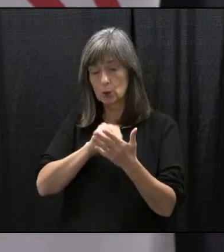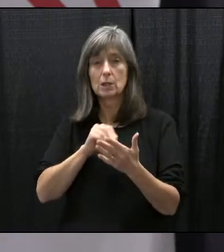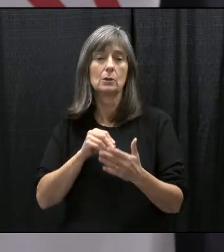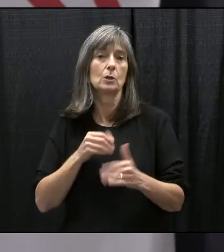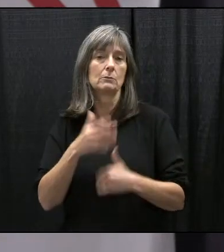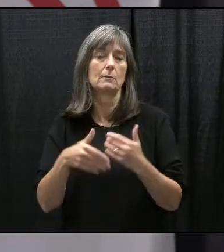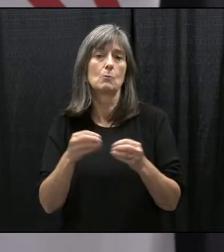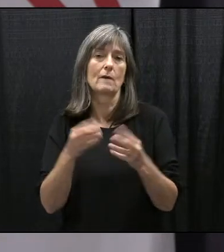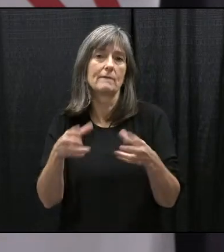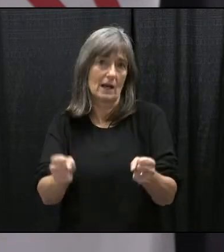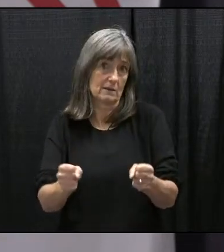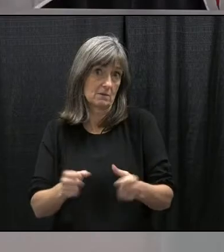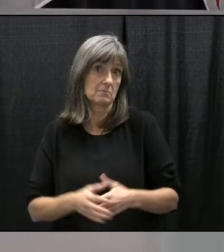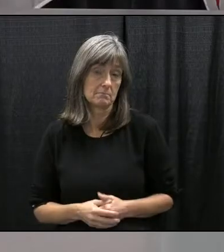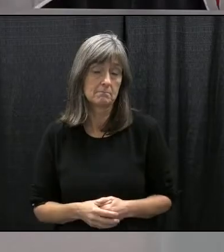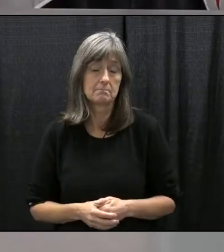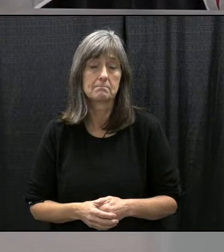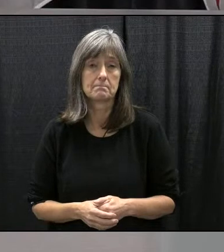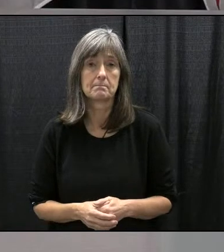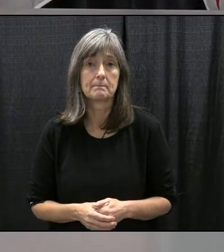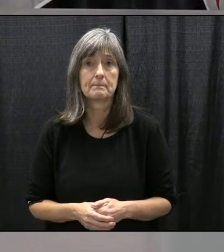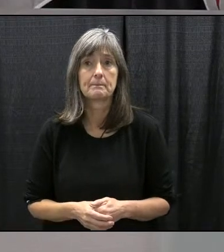date.